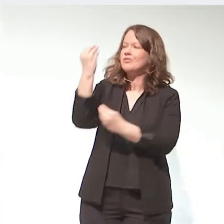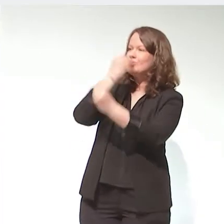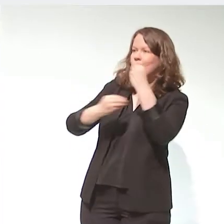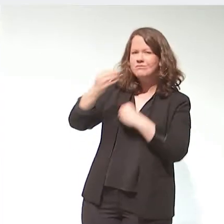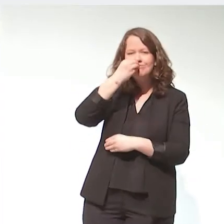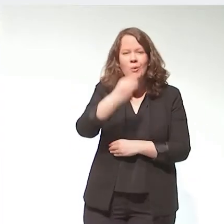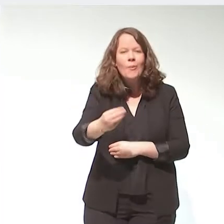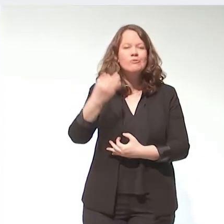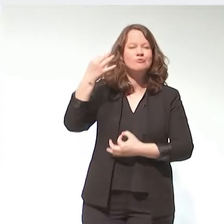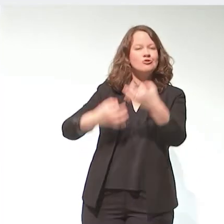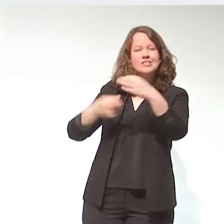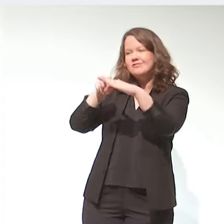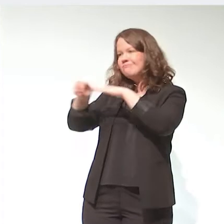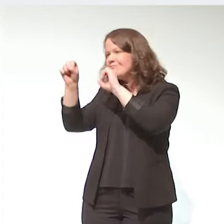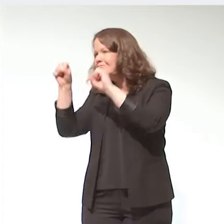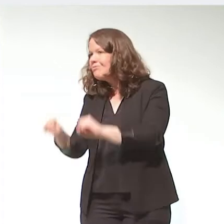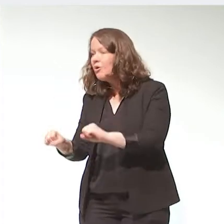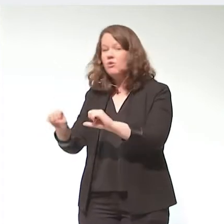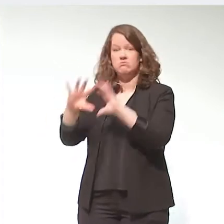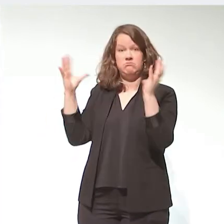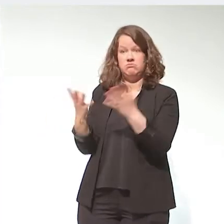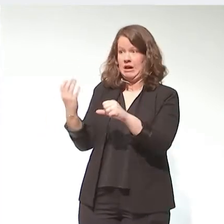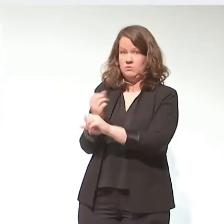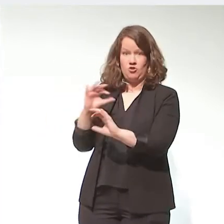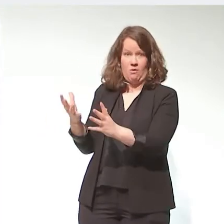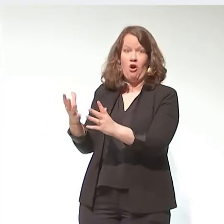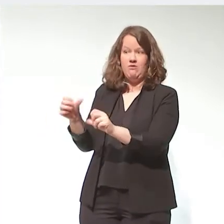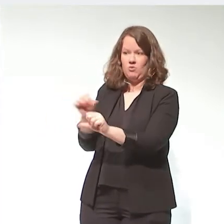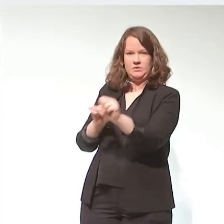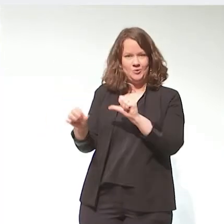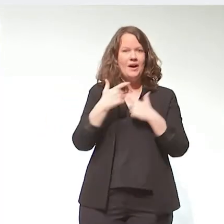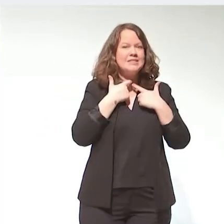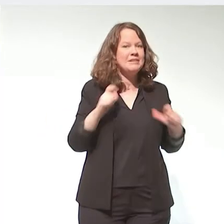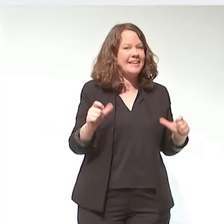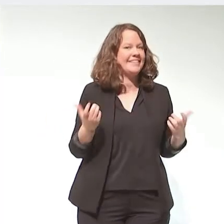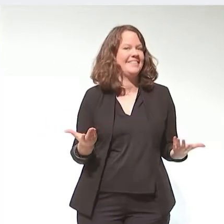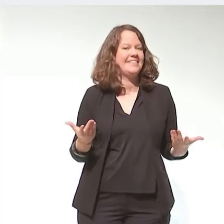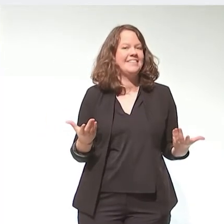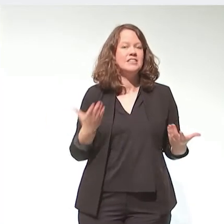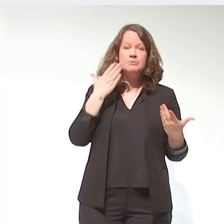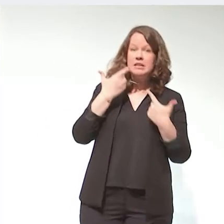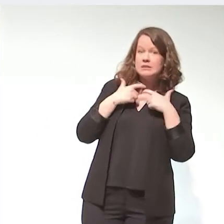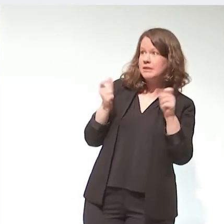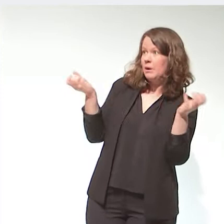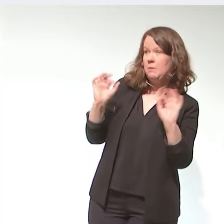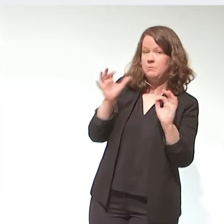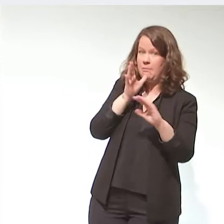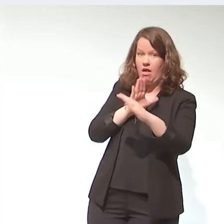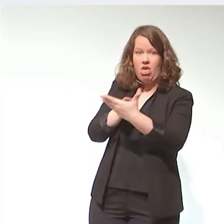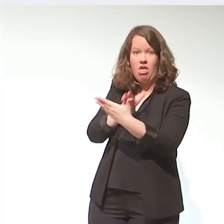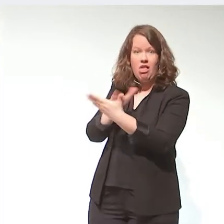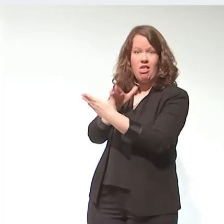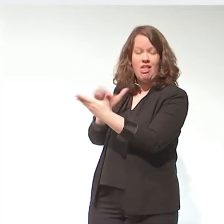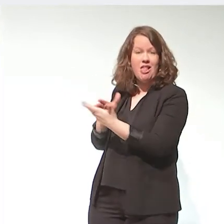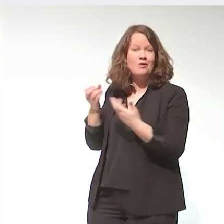access to justice or health or protection against violence if there's no accessibility. Accessibility is a